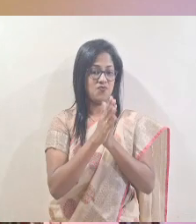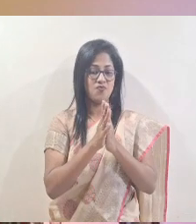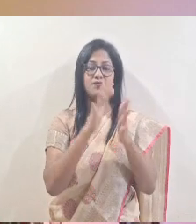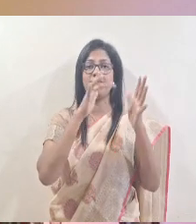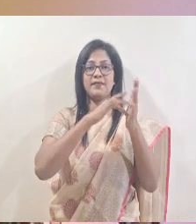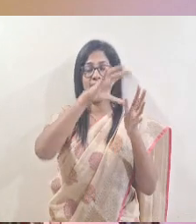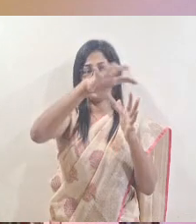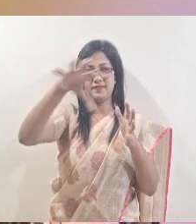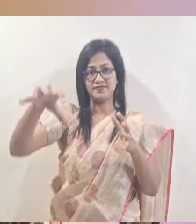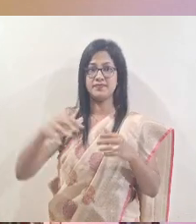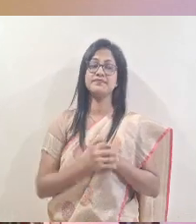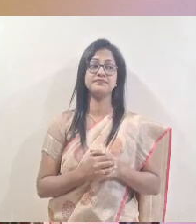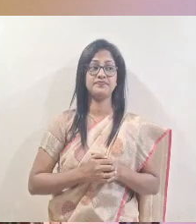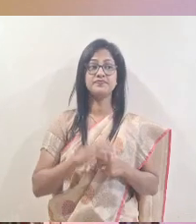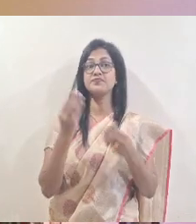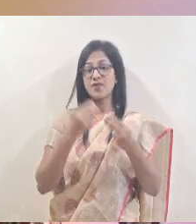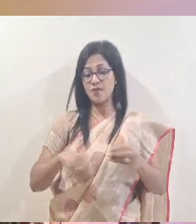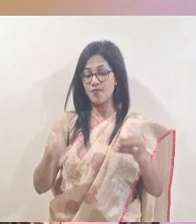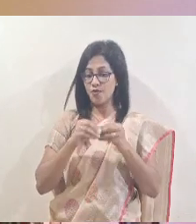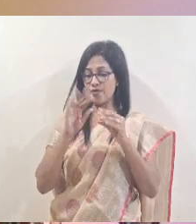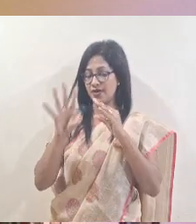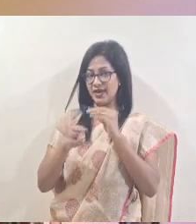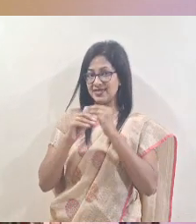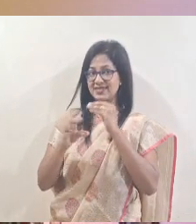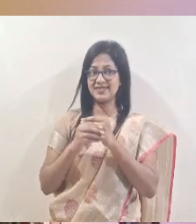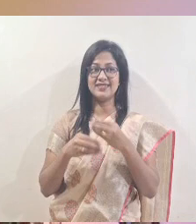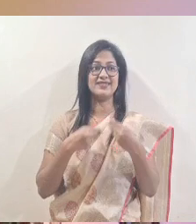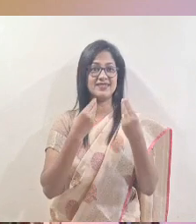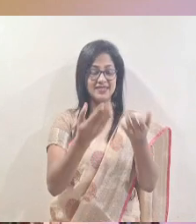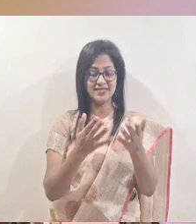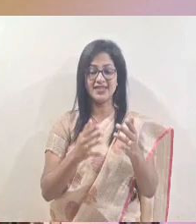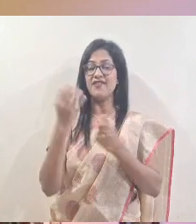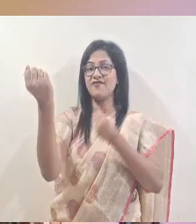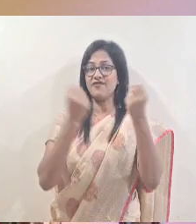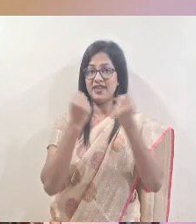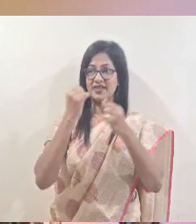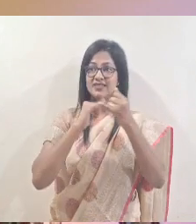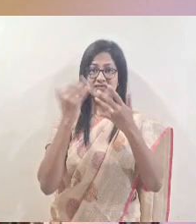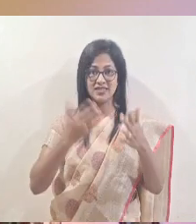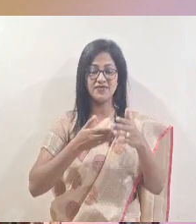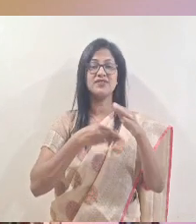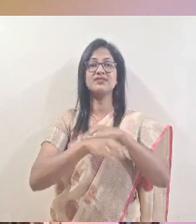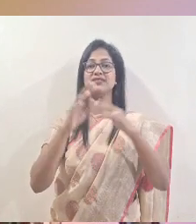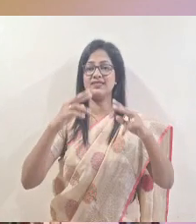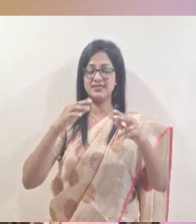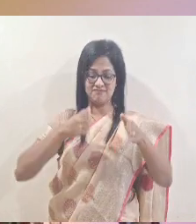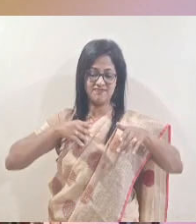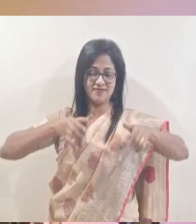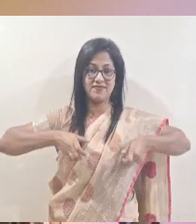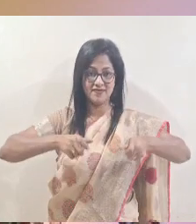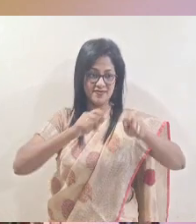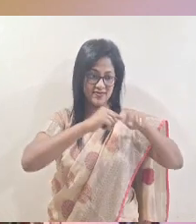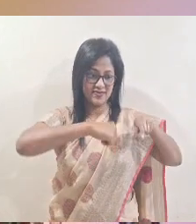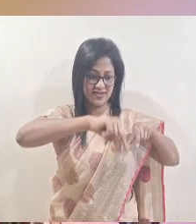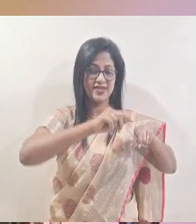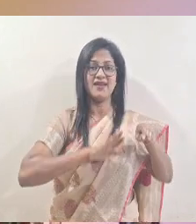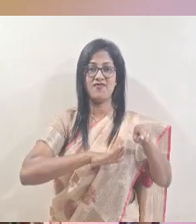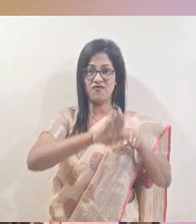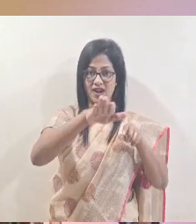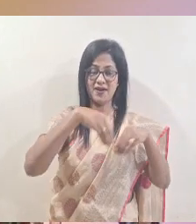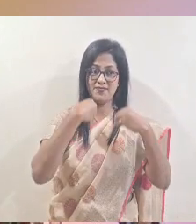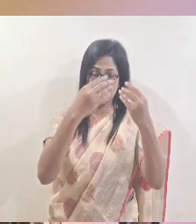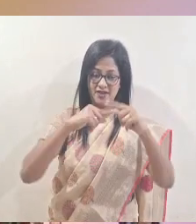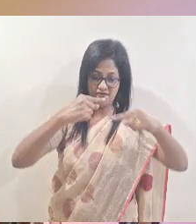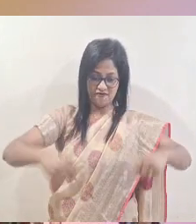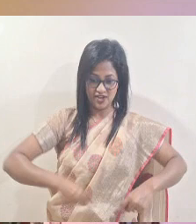terminals. Also, some other recommendations including in the vehicular facilities, ramps shall be provided in buses for easy boarding and